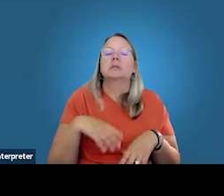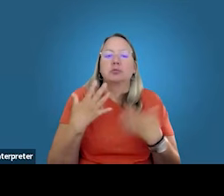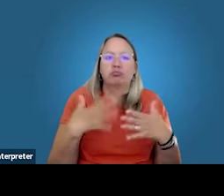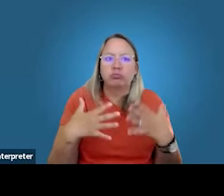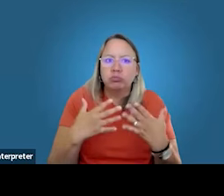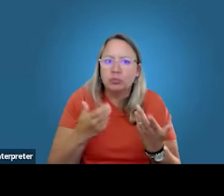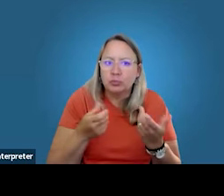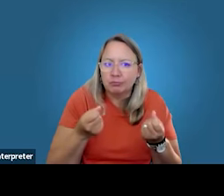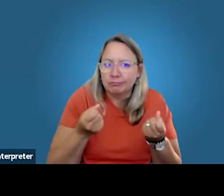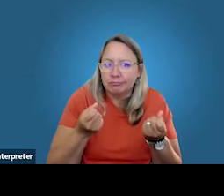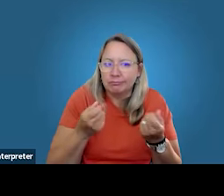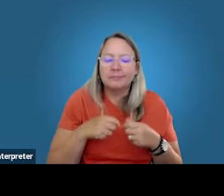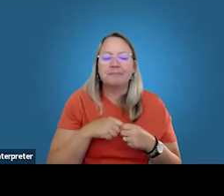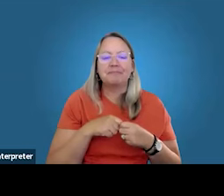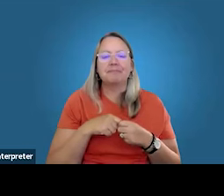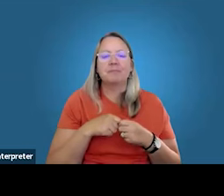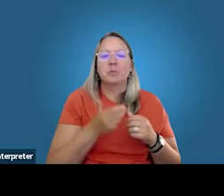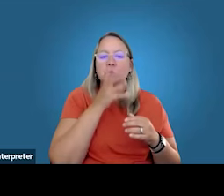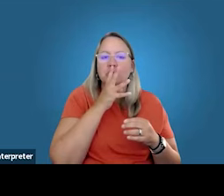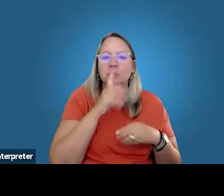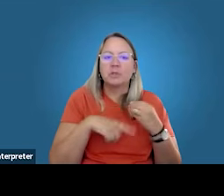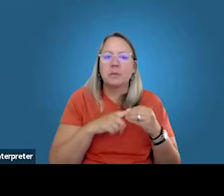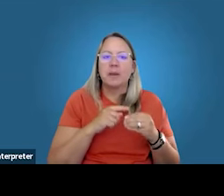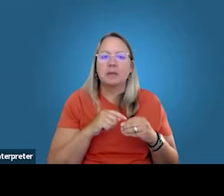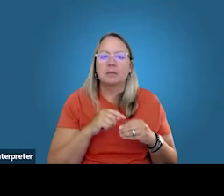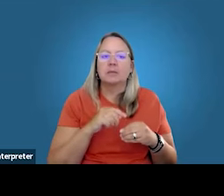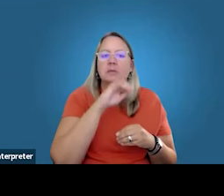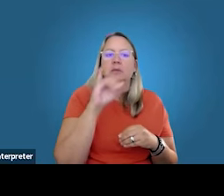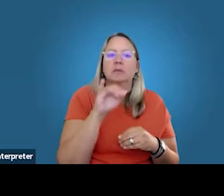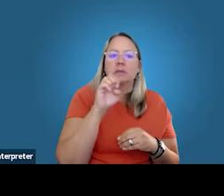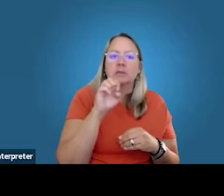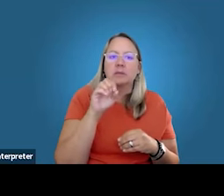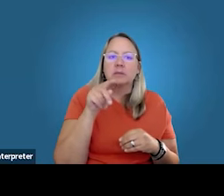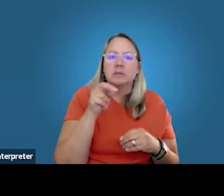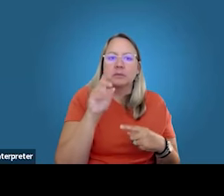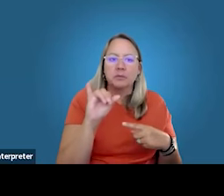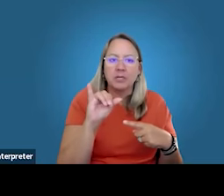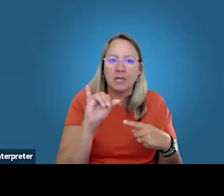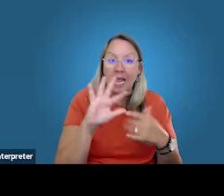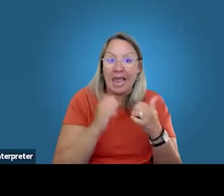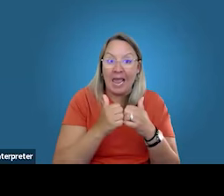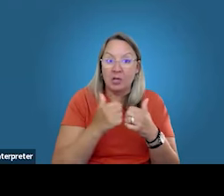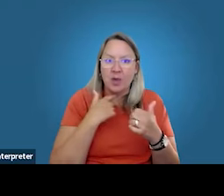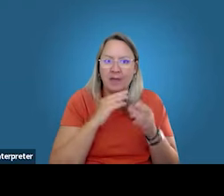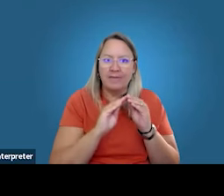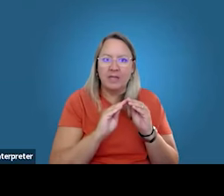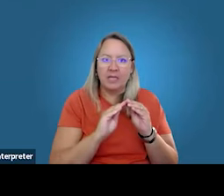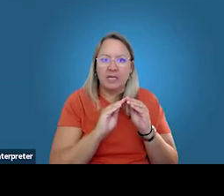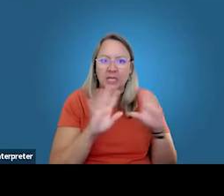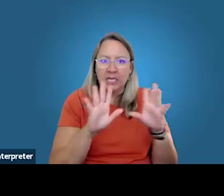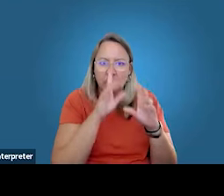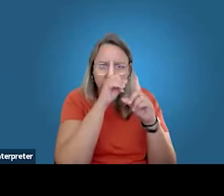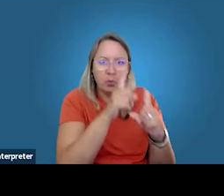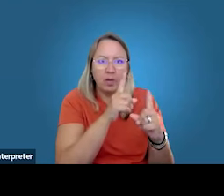as we go. So we're going to talk to you about jeopardy. So how do you, to have that clear North Star, how